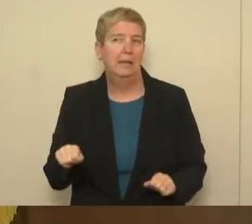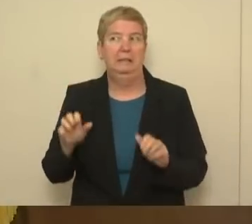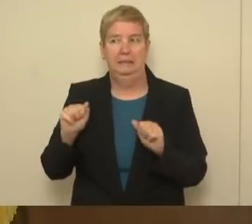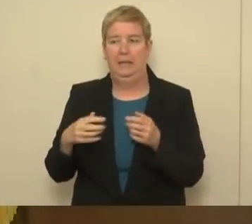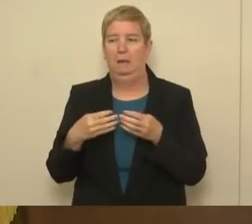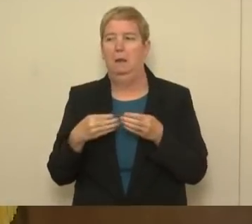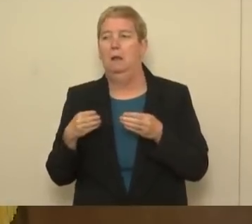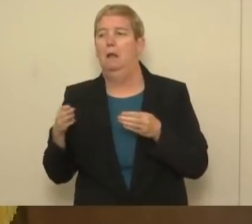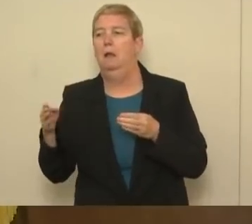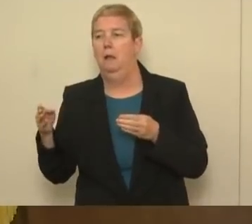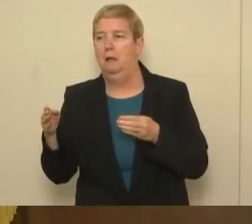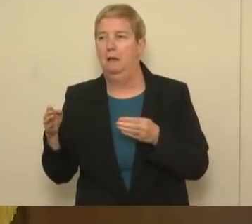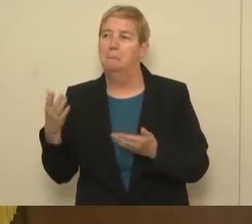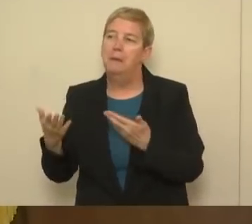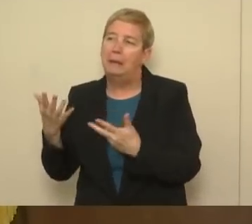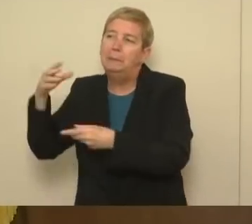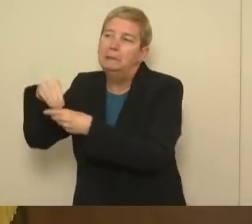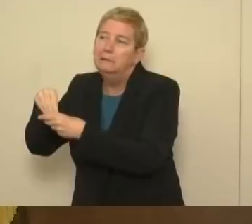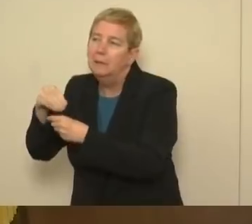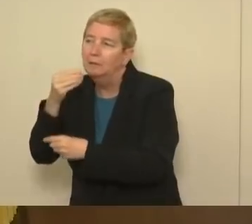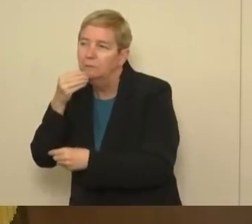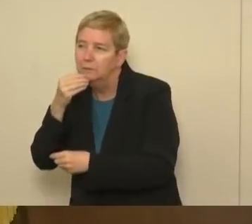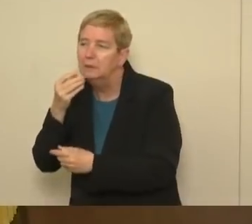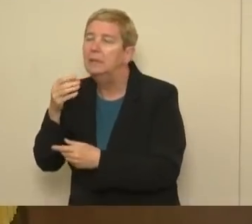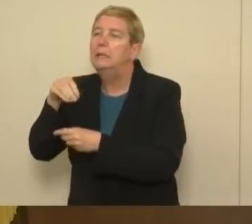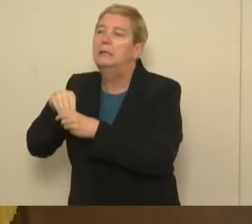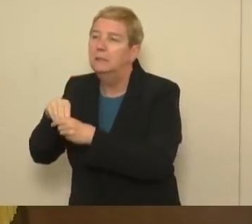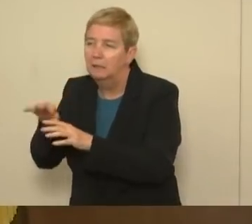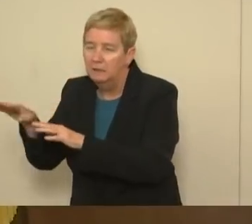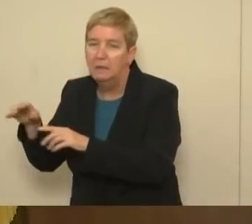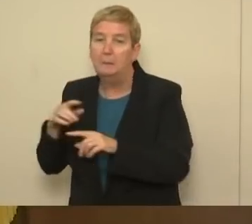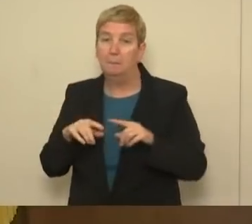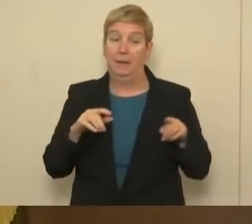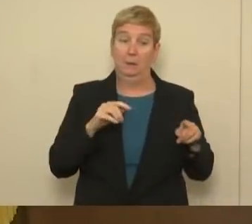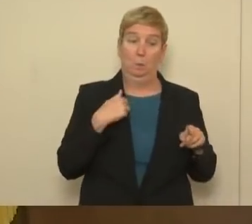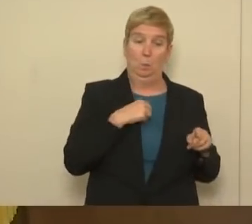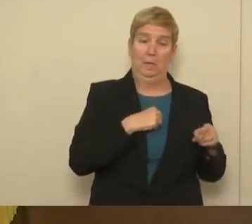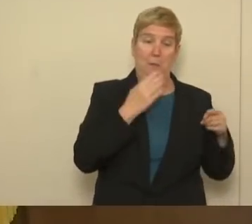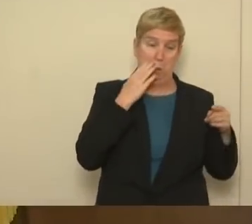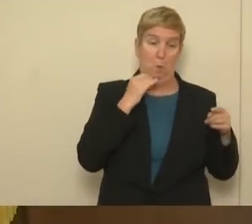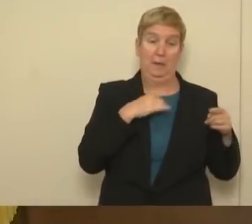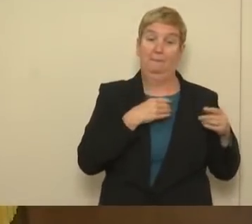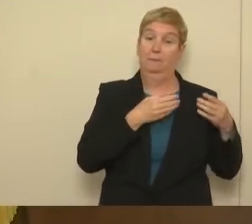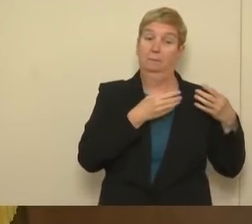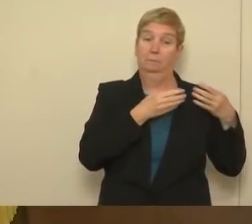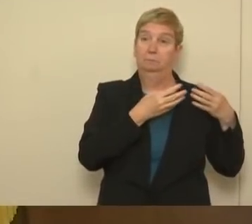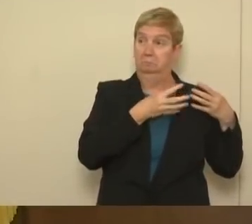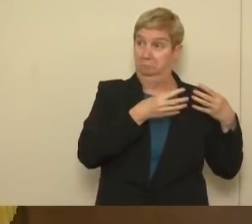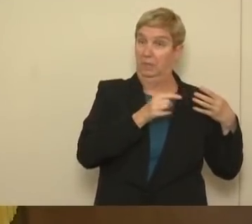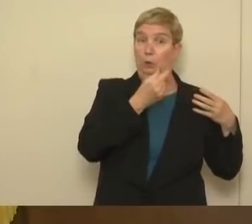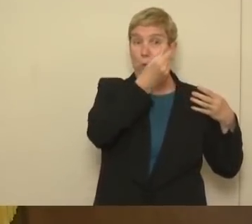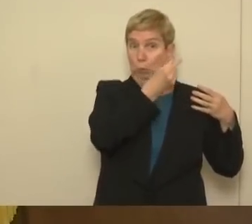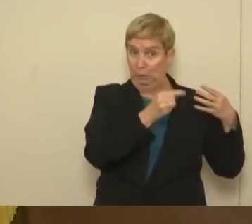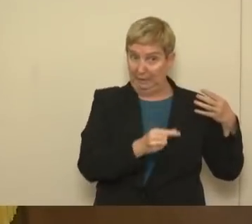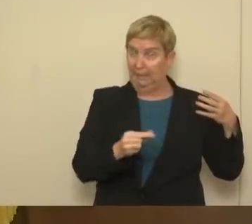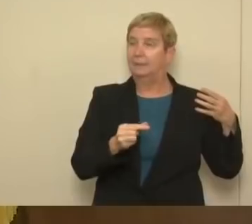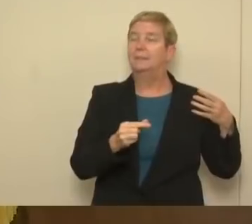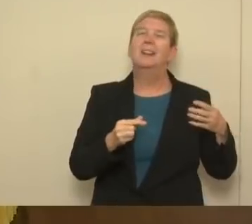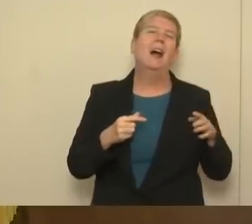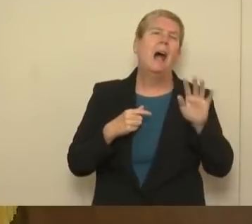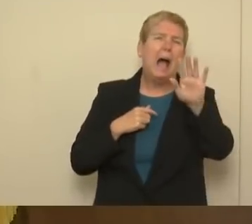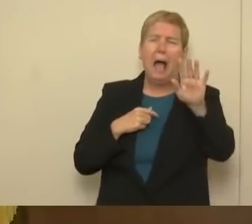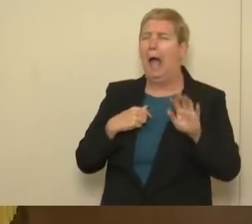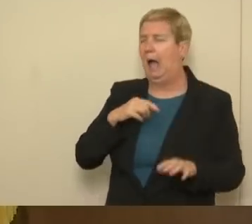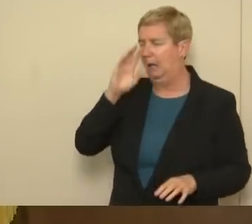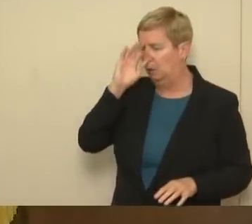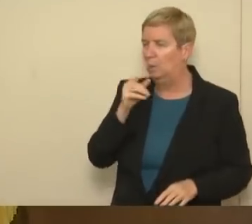that science works. But if we can hold the gating criteria, we know we have room. So I know that everybody wants me to say on the